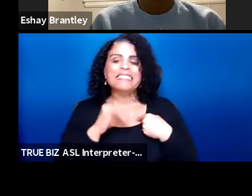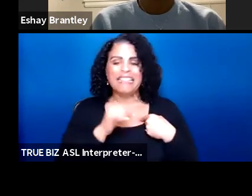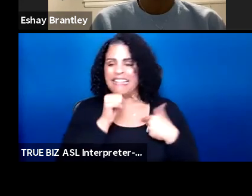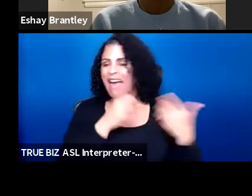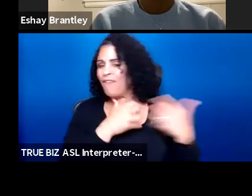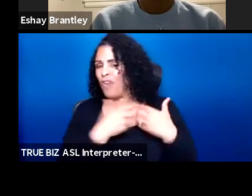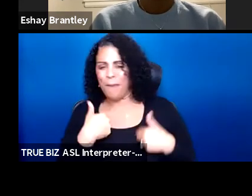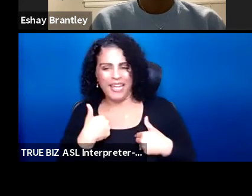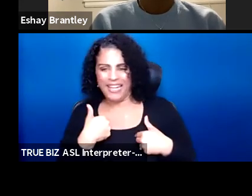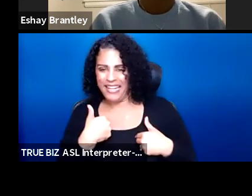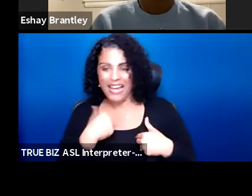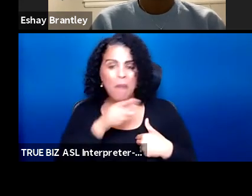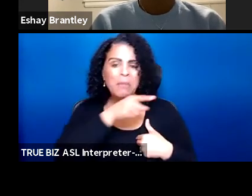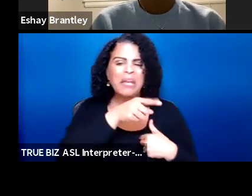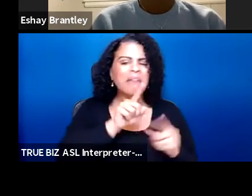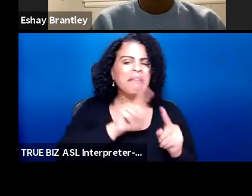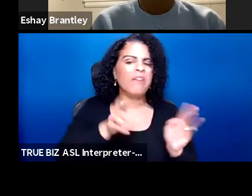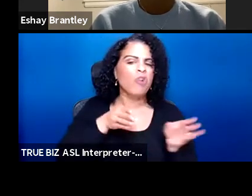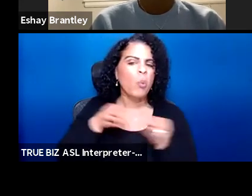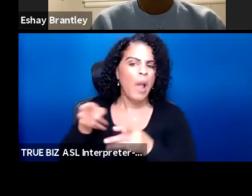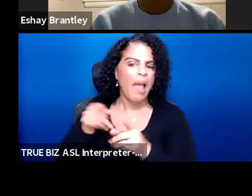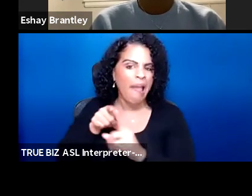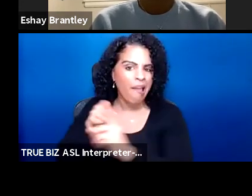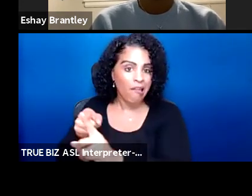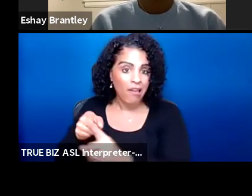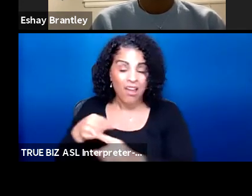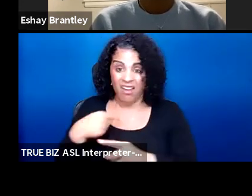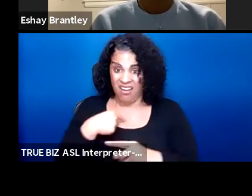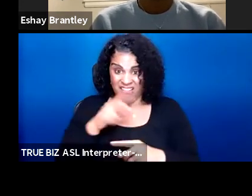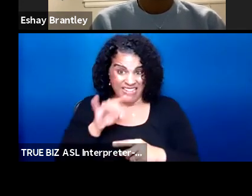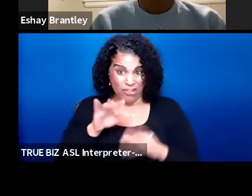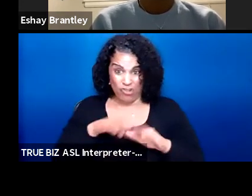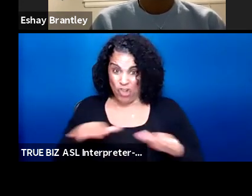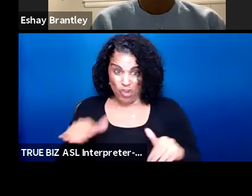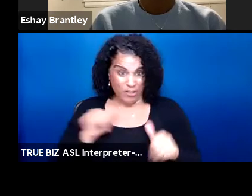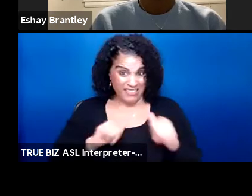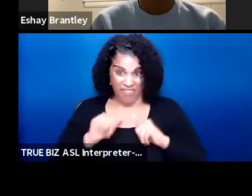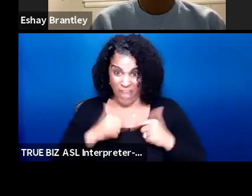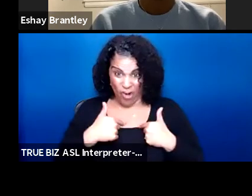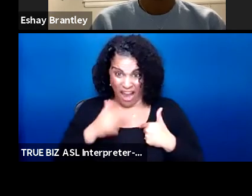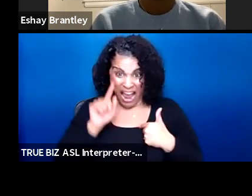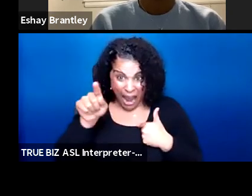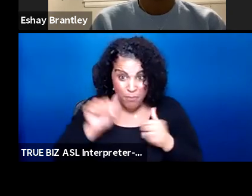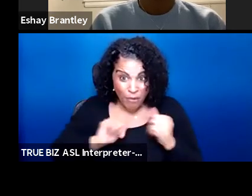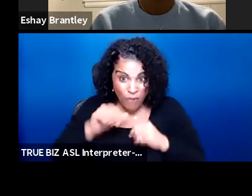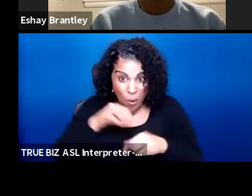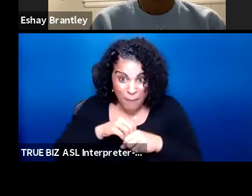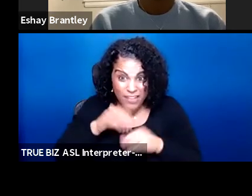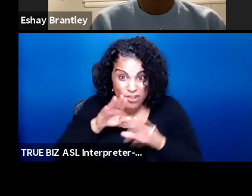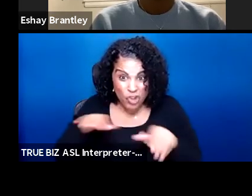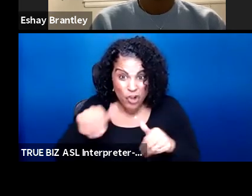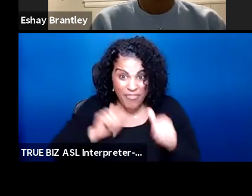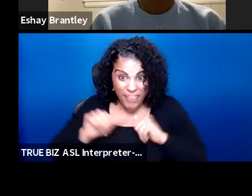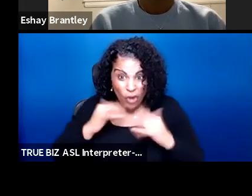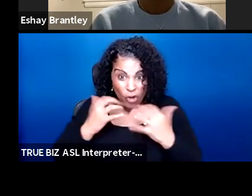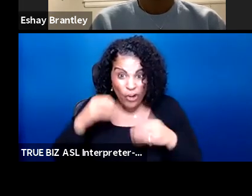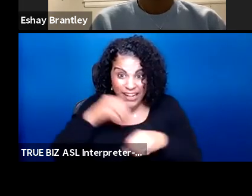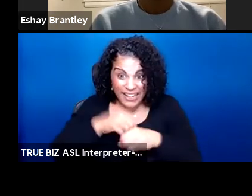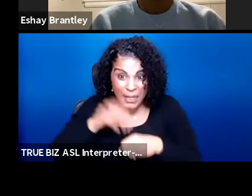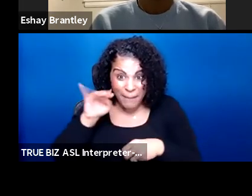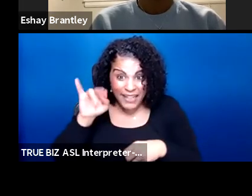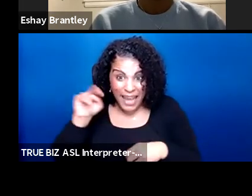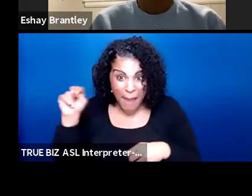me. I'm just going to go a different route. And I did children's theater. I actually performed at the children's theater in Minneapolis,